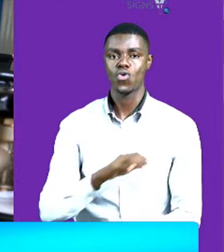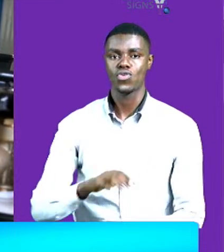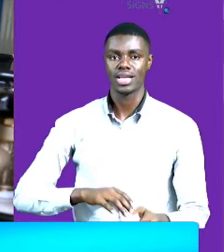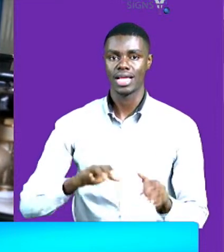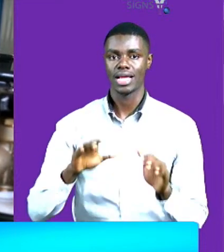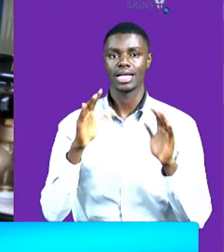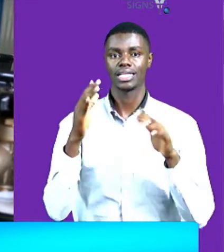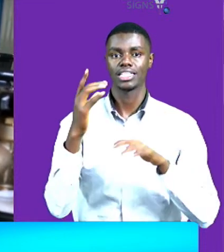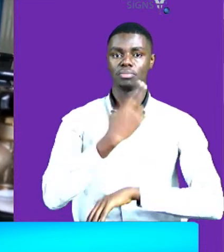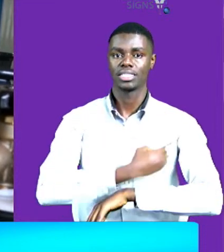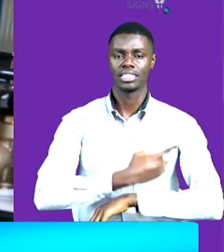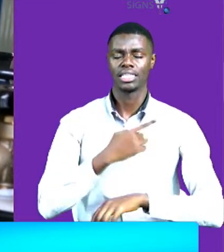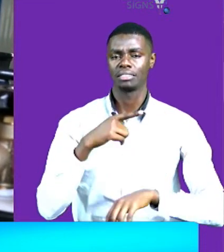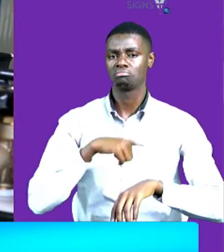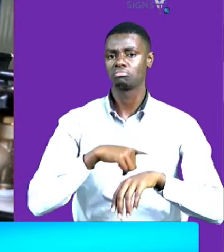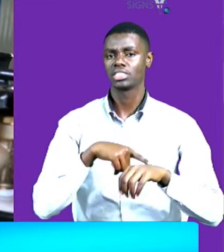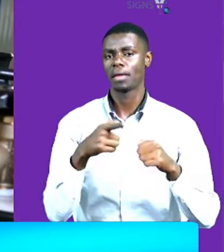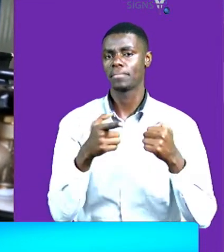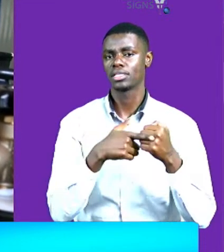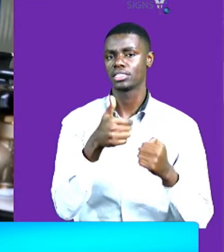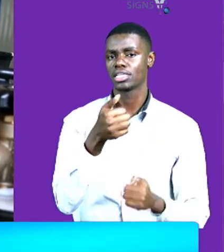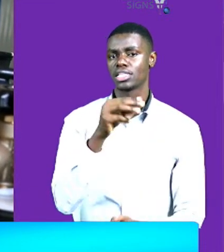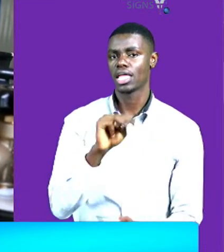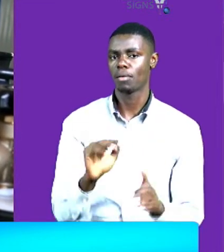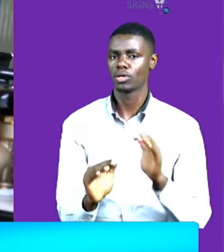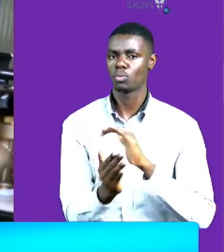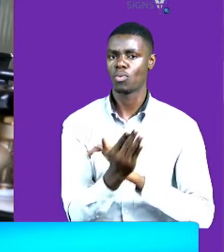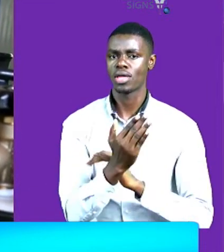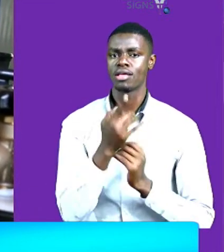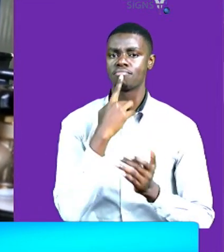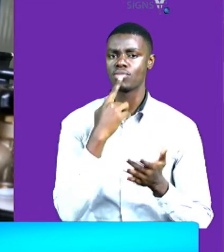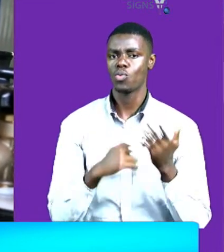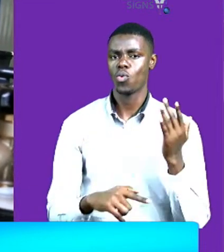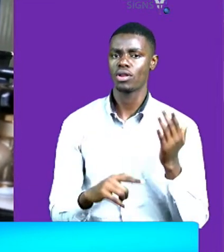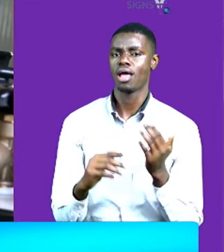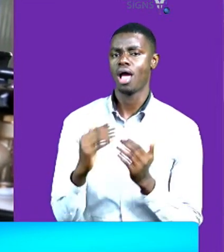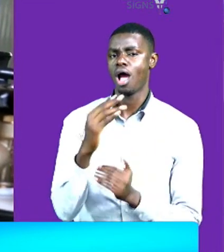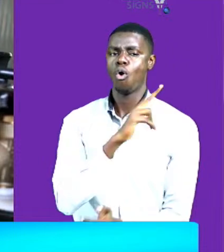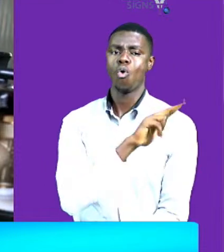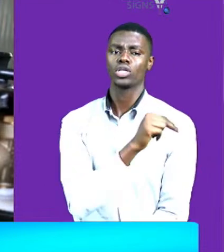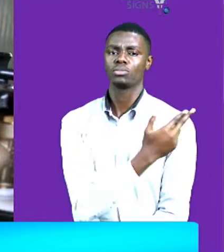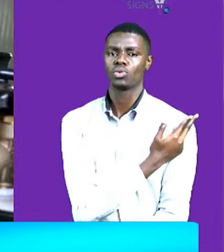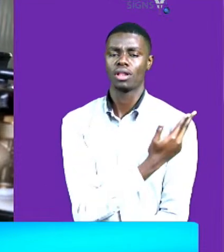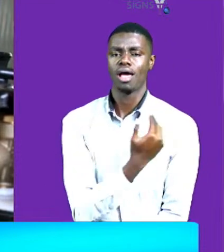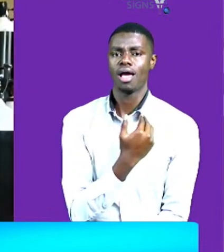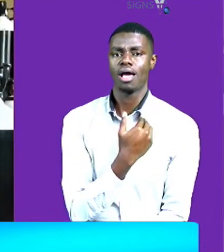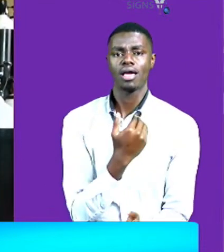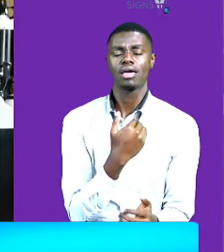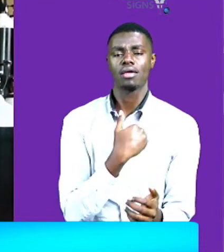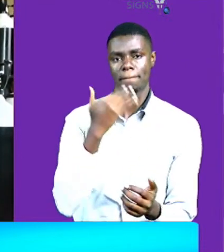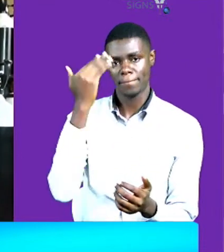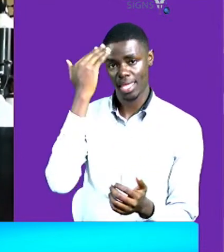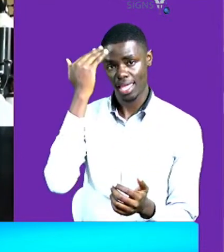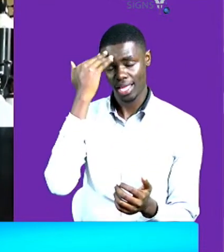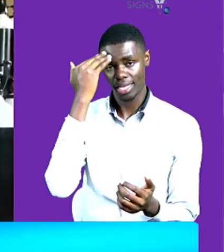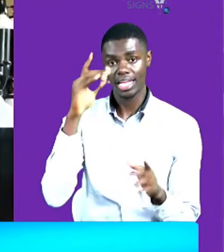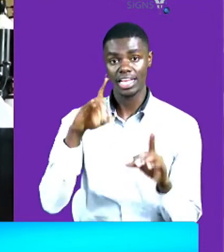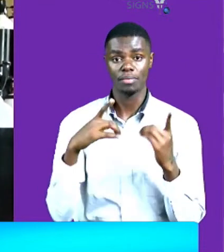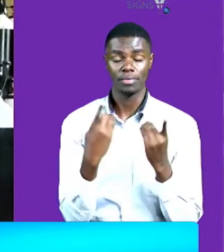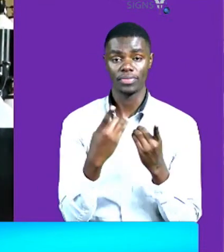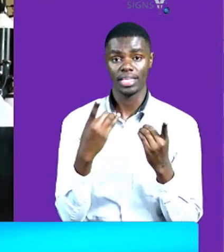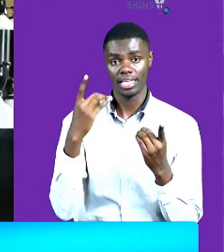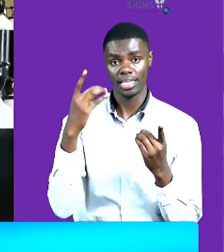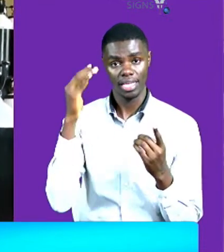at around 6 a.m. He said that the hospital's head of maintenance, Joseph